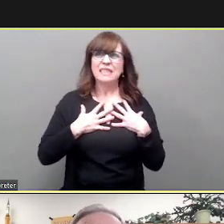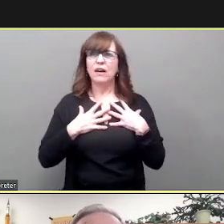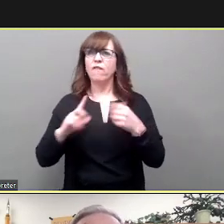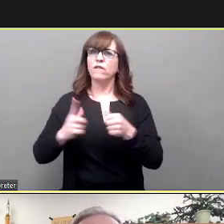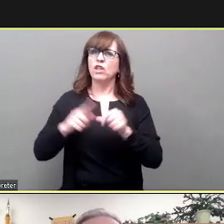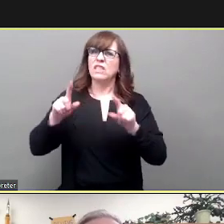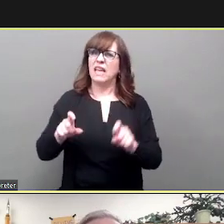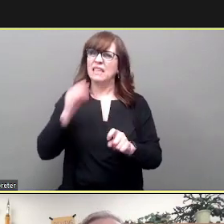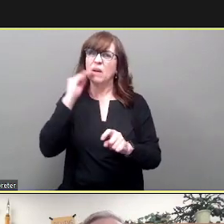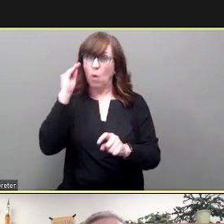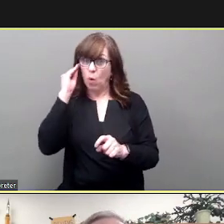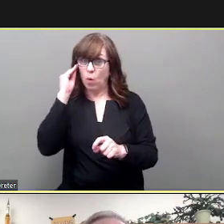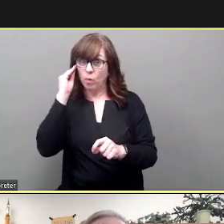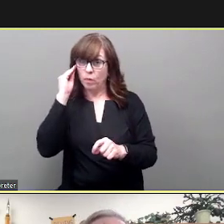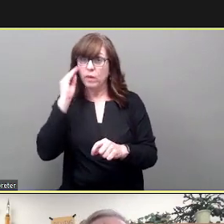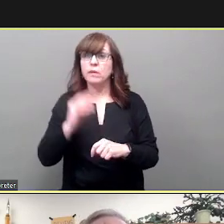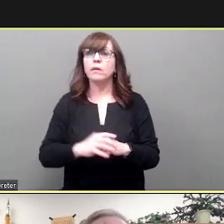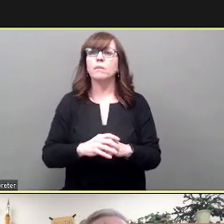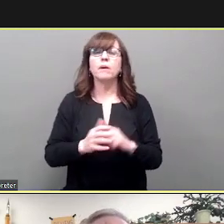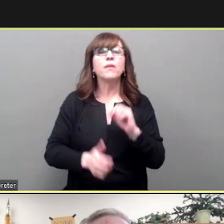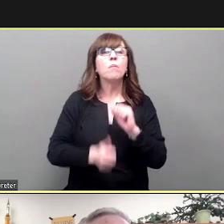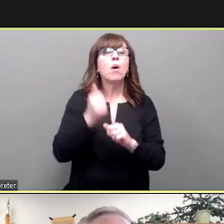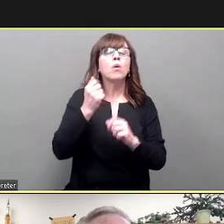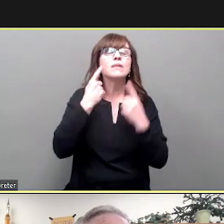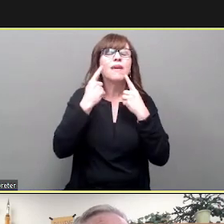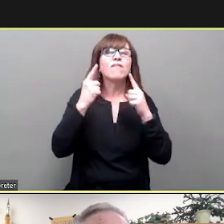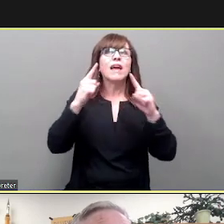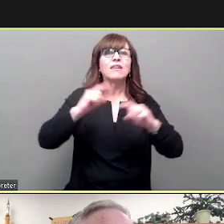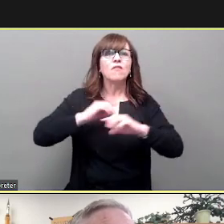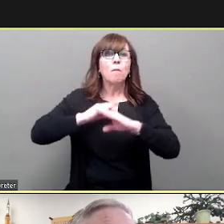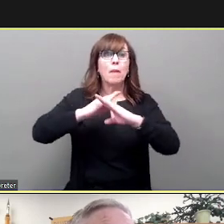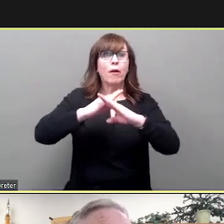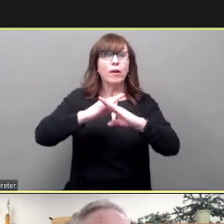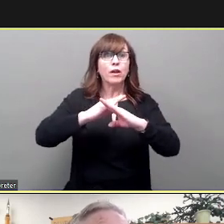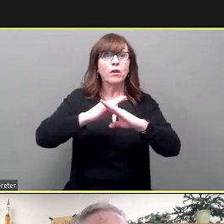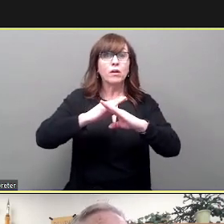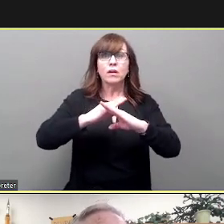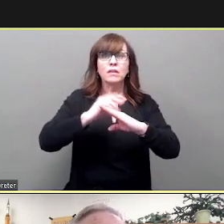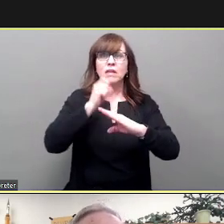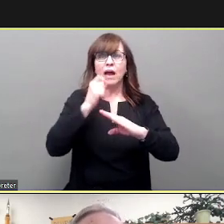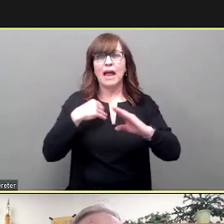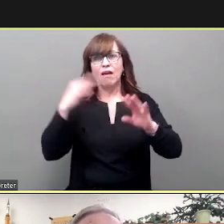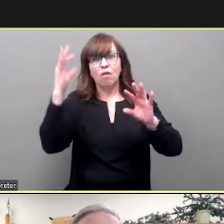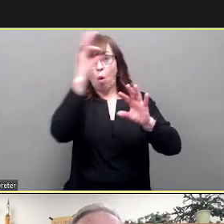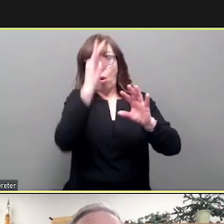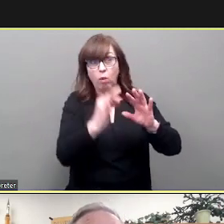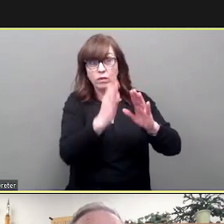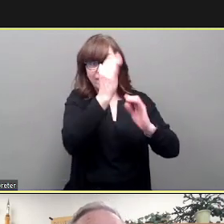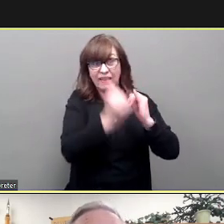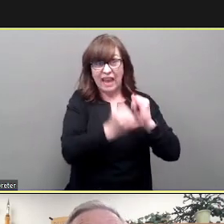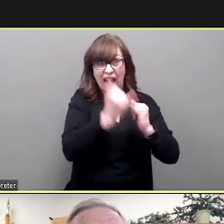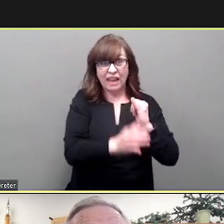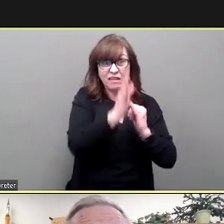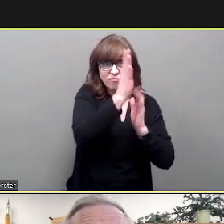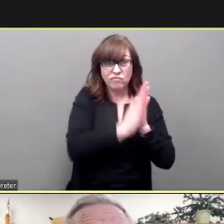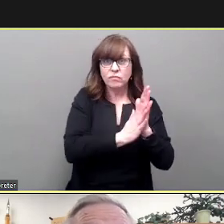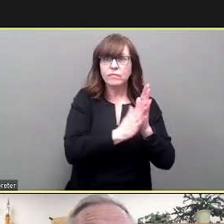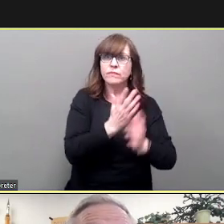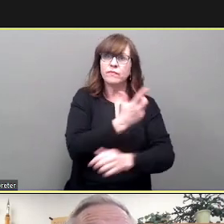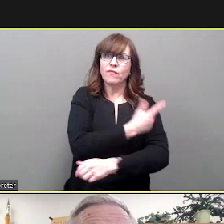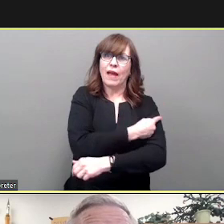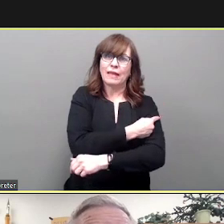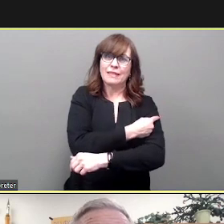of course, the most effective barrier, which you'll see doesn't have too many holes in it, is that vaccine